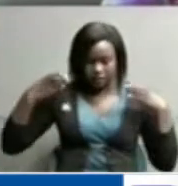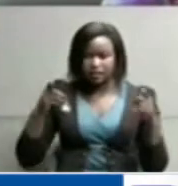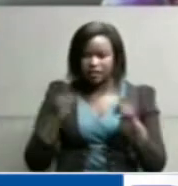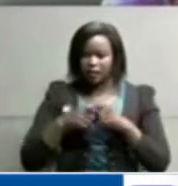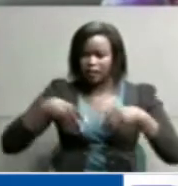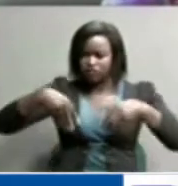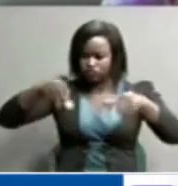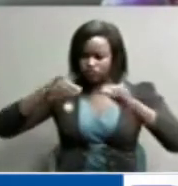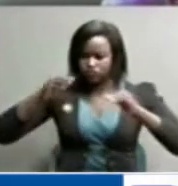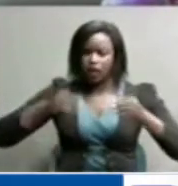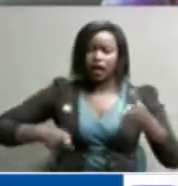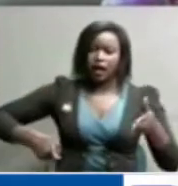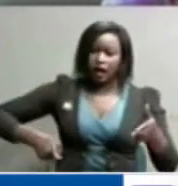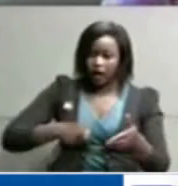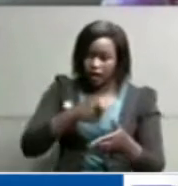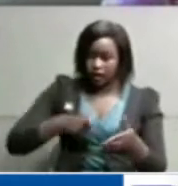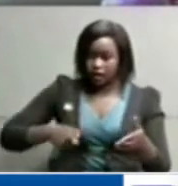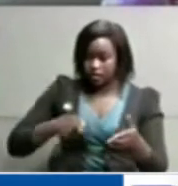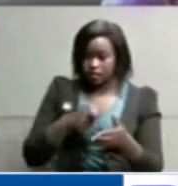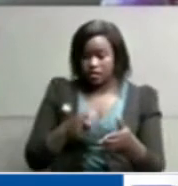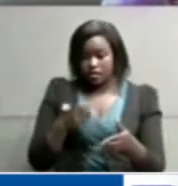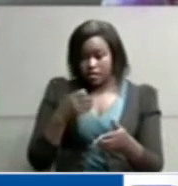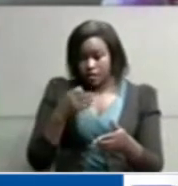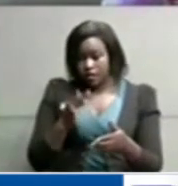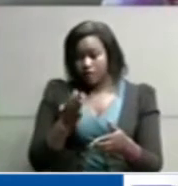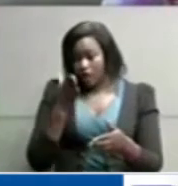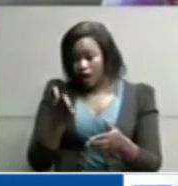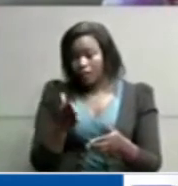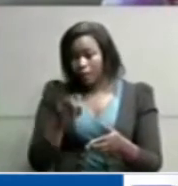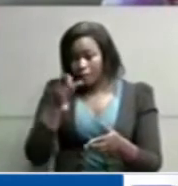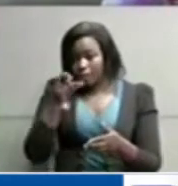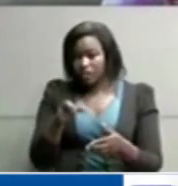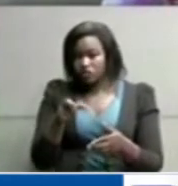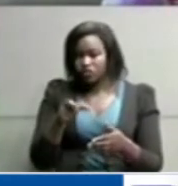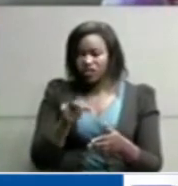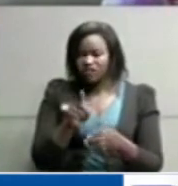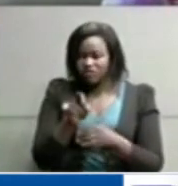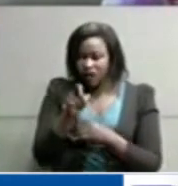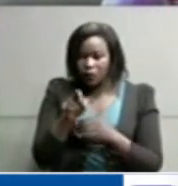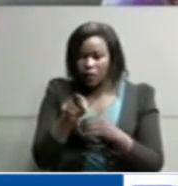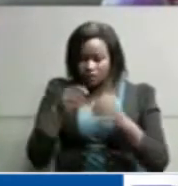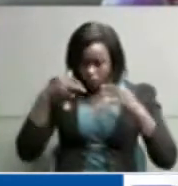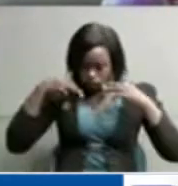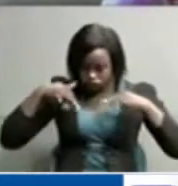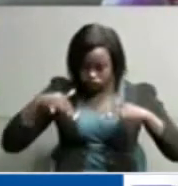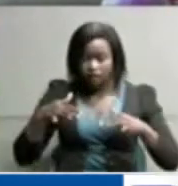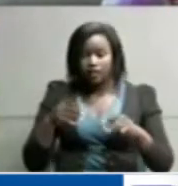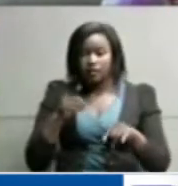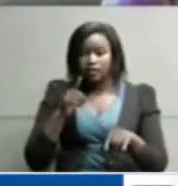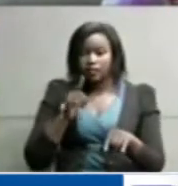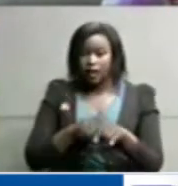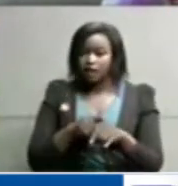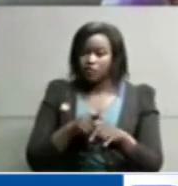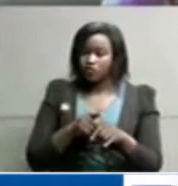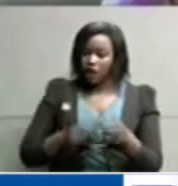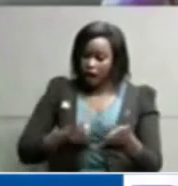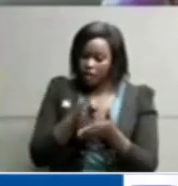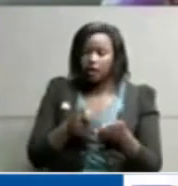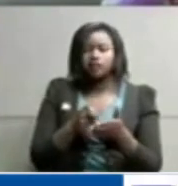ironed. Once you iron, if there is anyone shedding the virus, definitely it will not survive. Thank you very